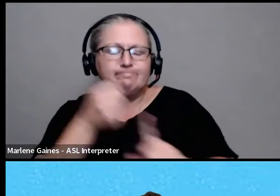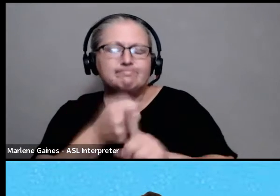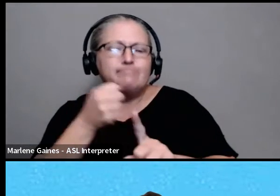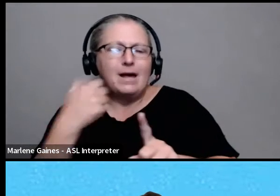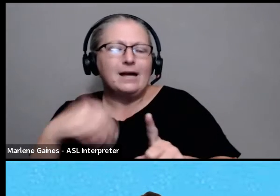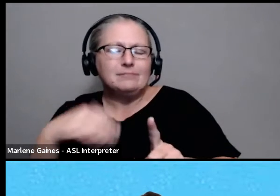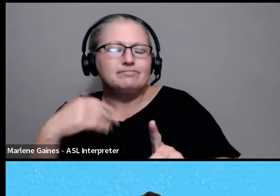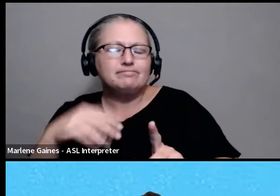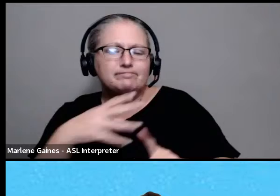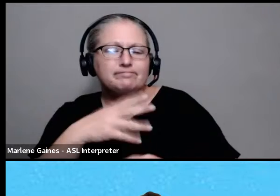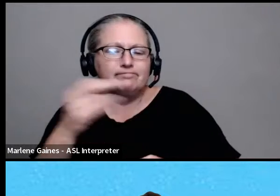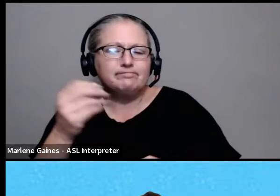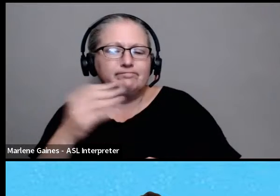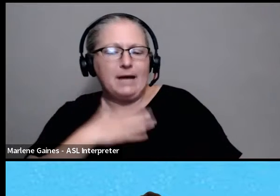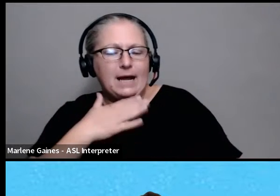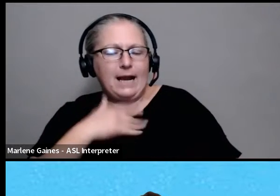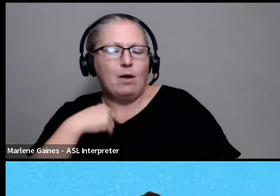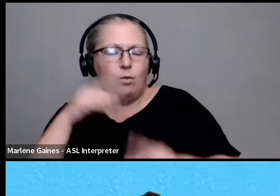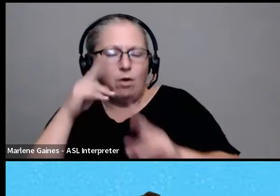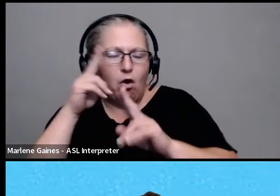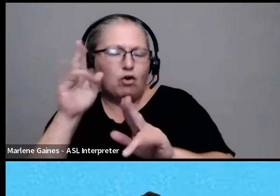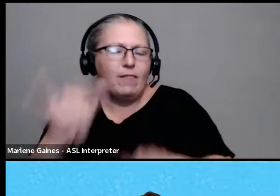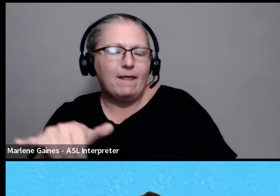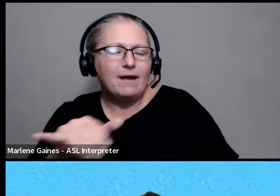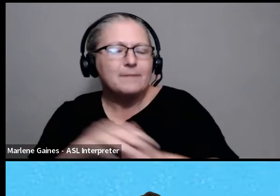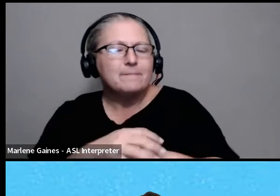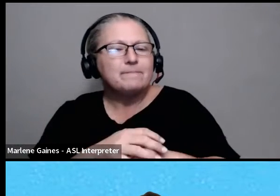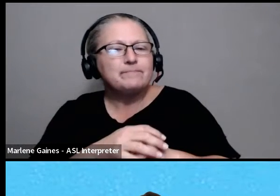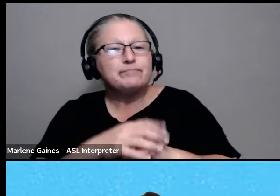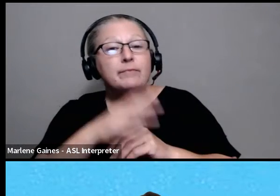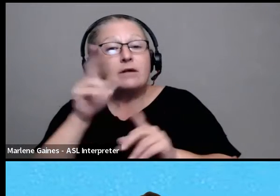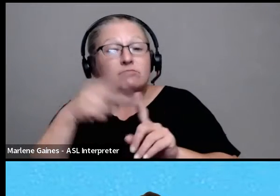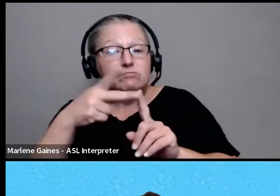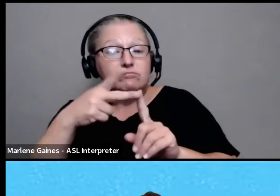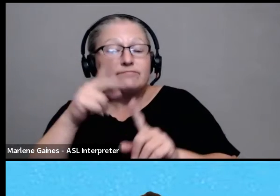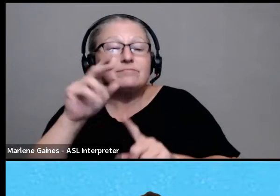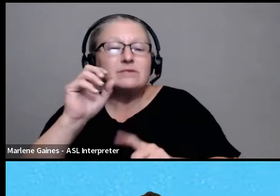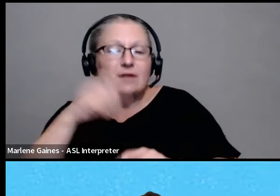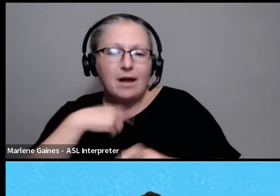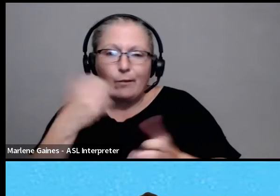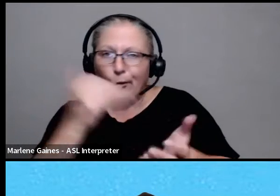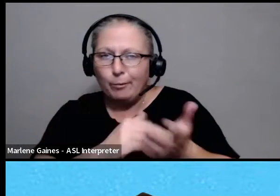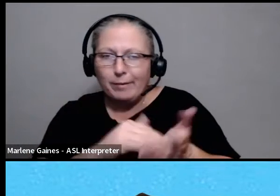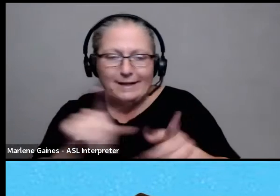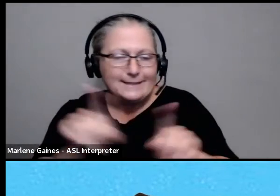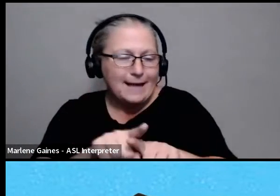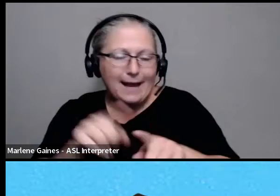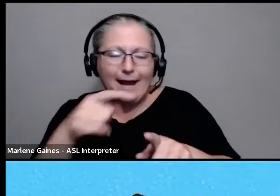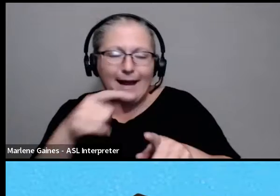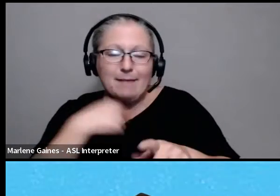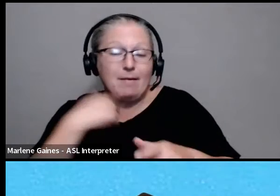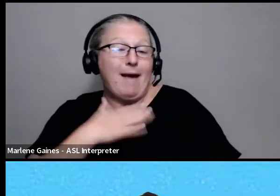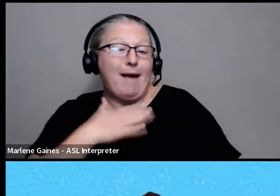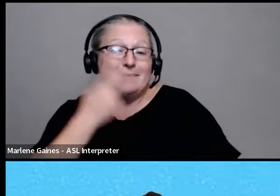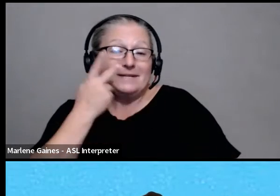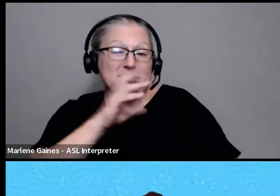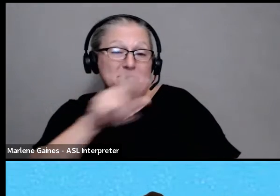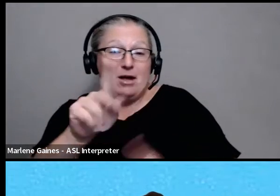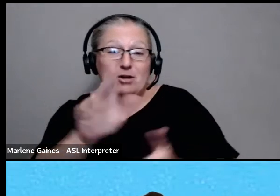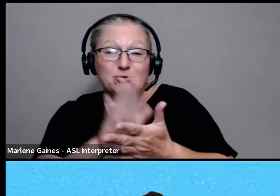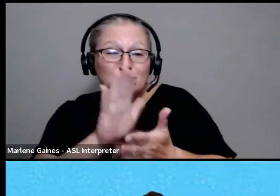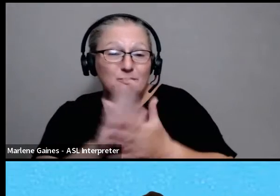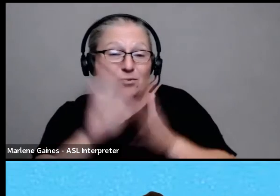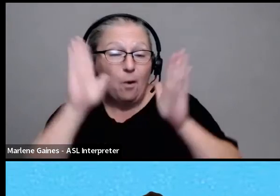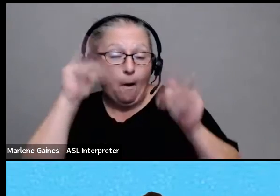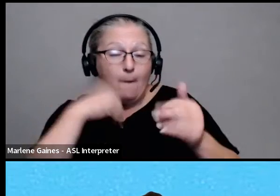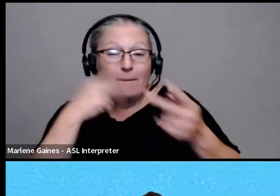and I'm glad we did honor that tonight. Second, yes, I'm just going to repeat the same thing. I'm really happy to see back to school. I hope I